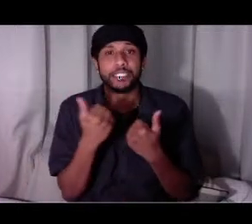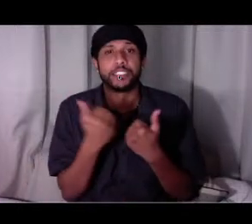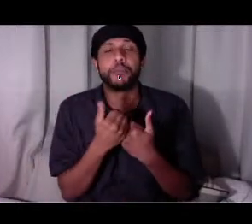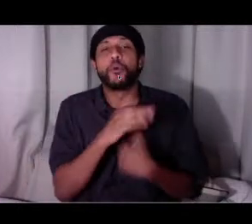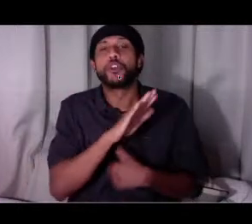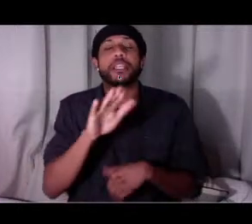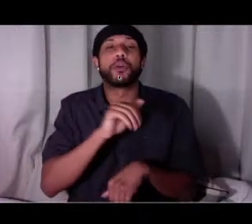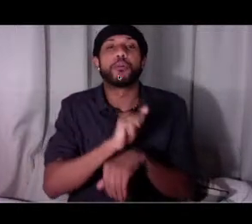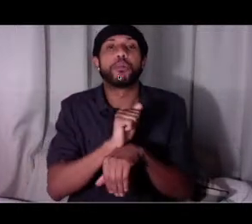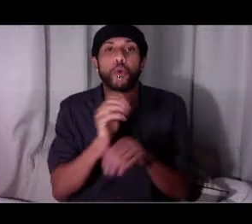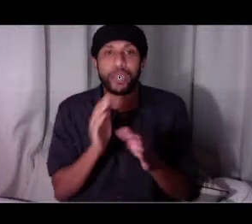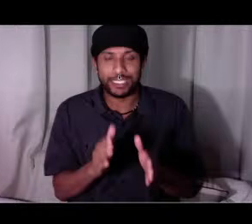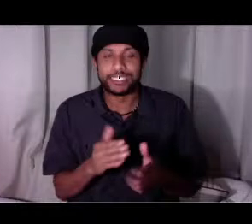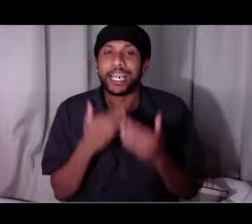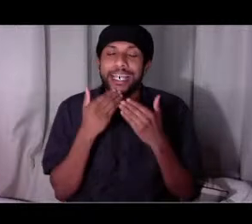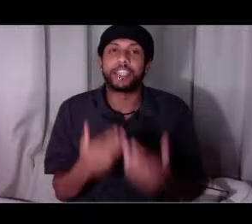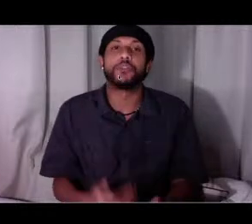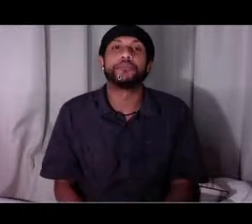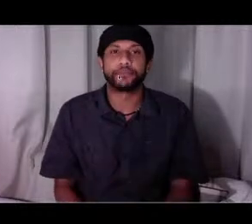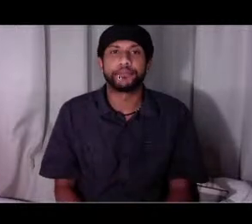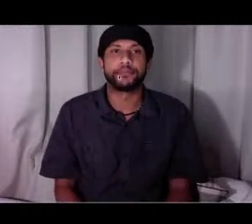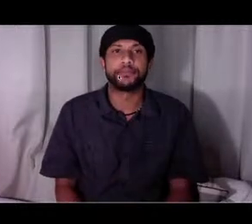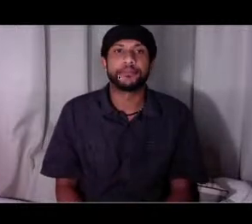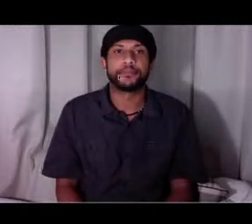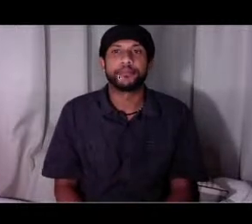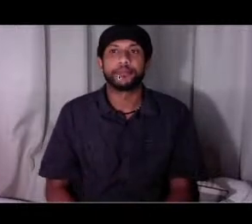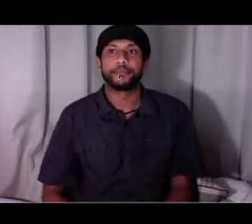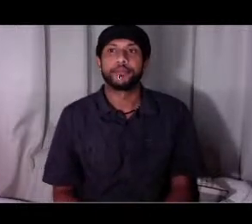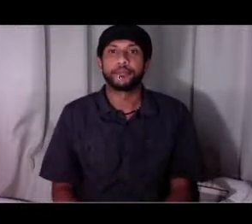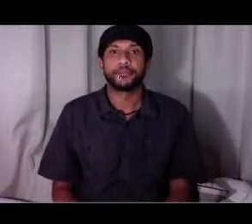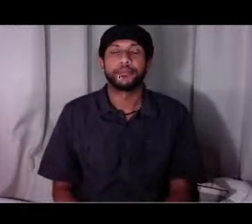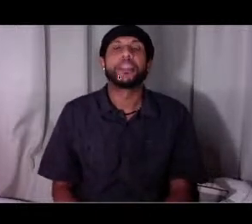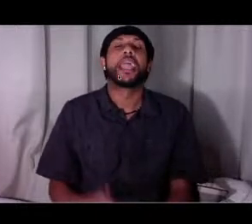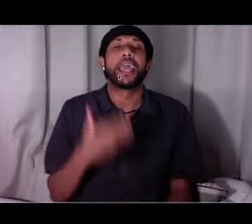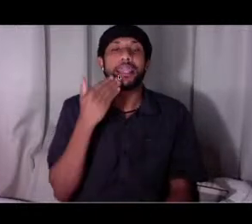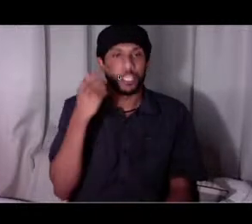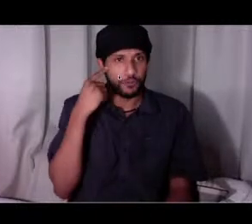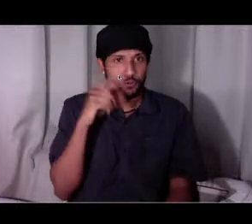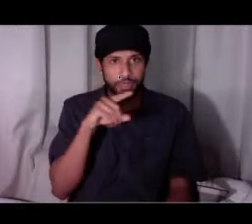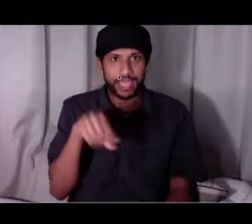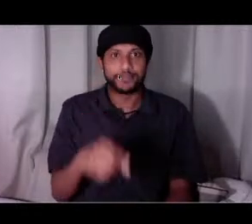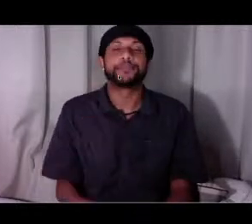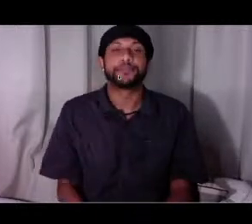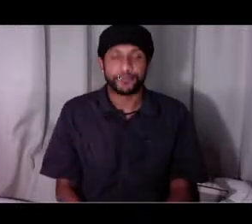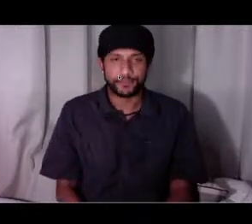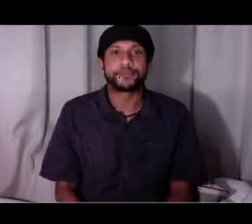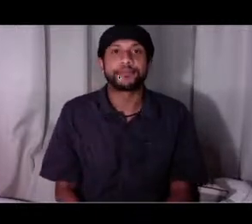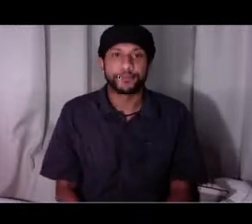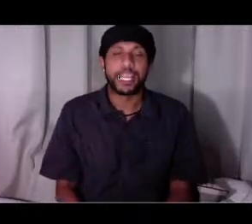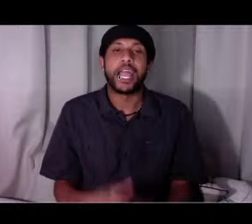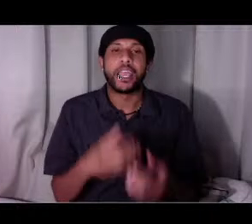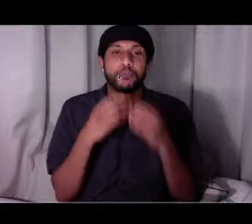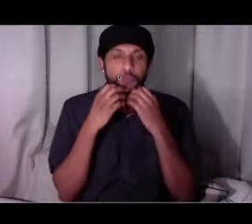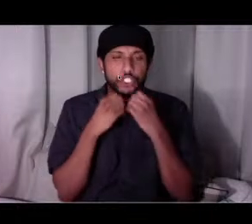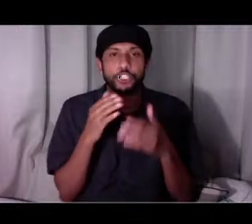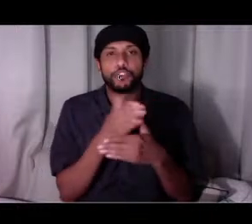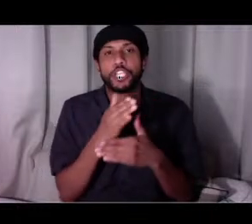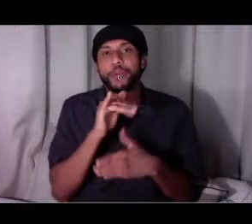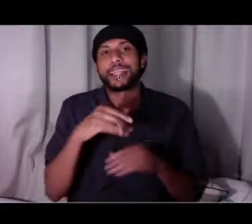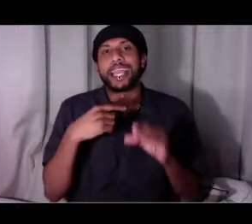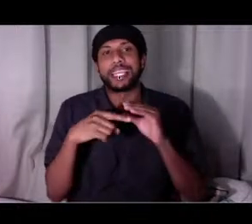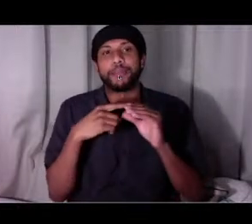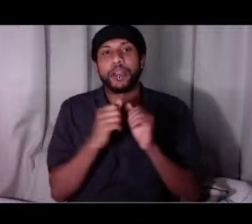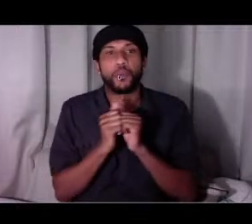their employees thank you thank you for that board member har um appreciate you sharing that that email